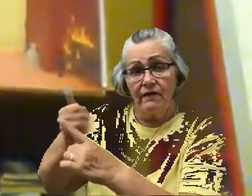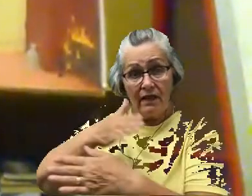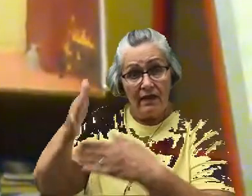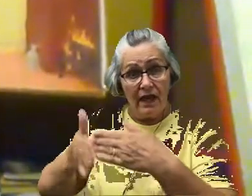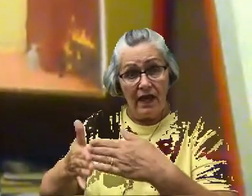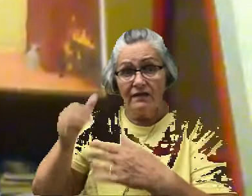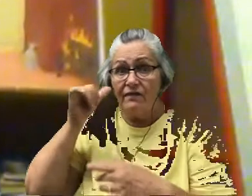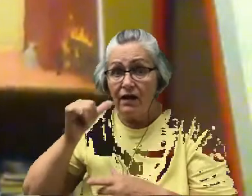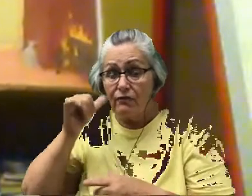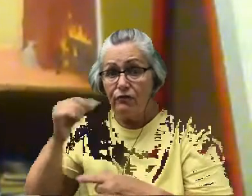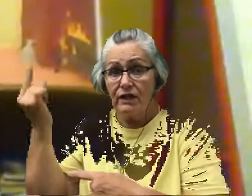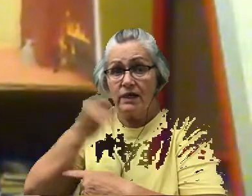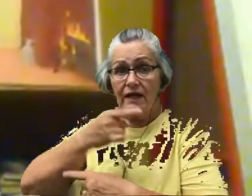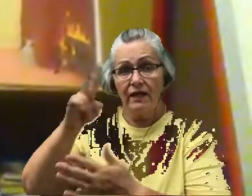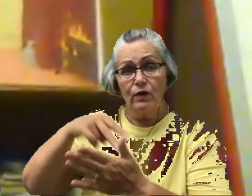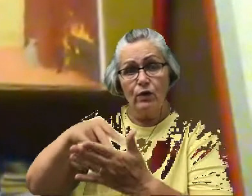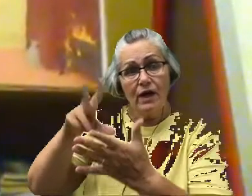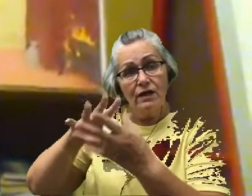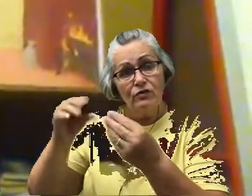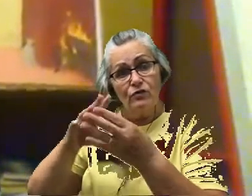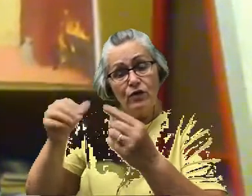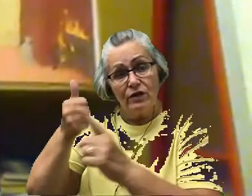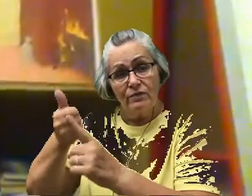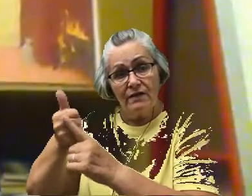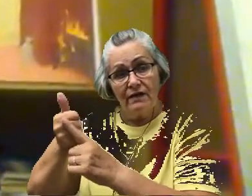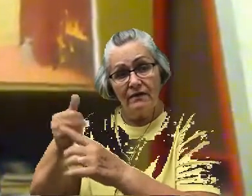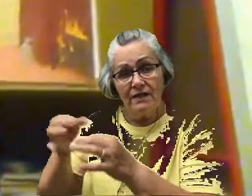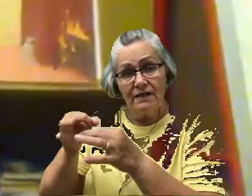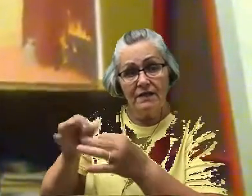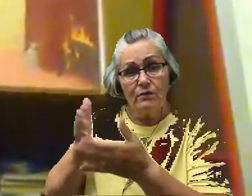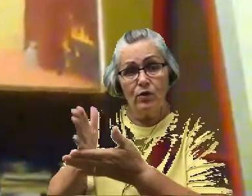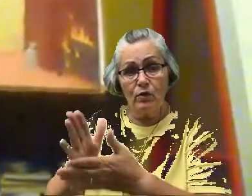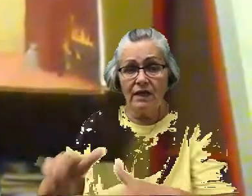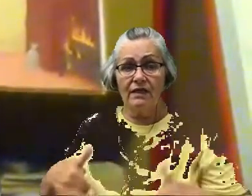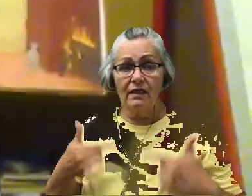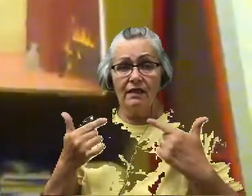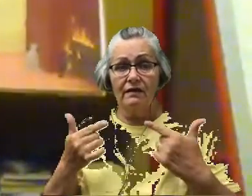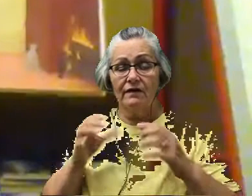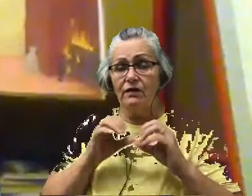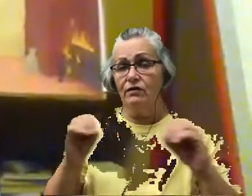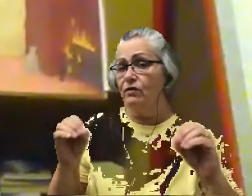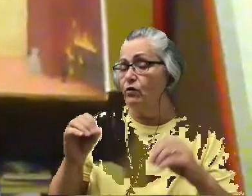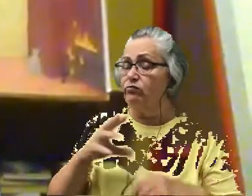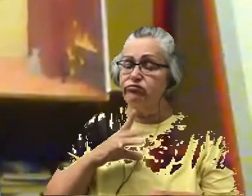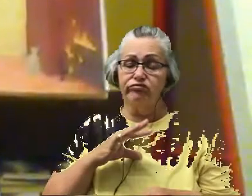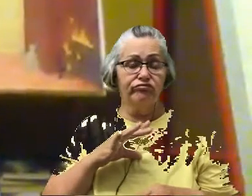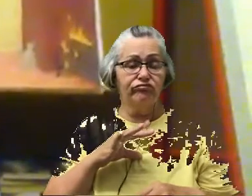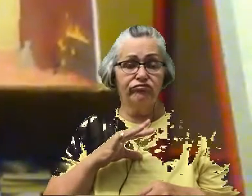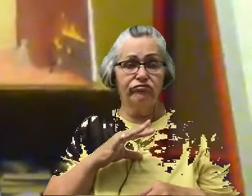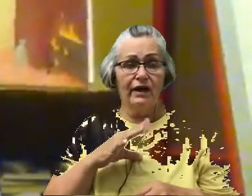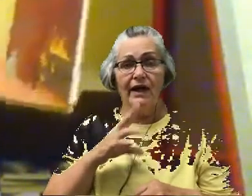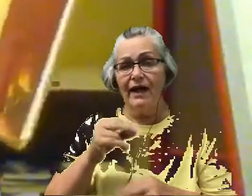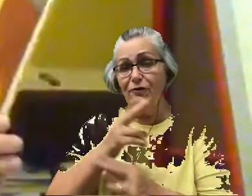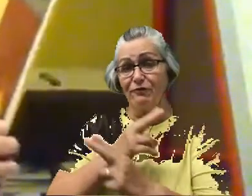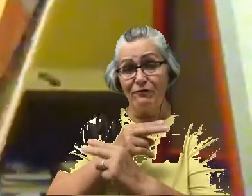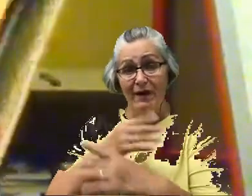and every day, he read himself a story. It was a simple way of life. No fuss, no clutter. And Rabbit